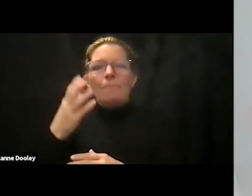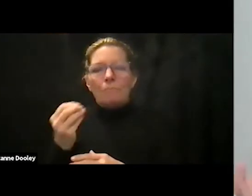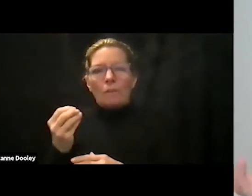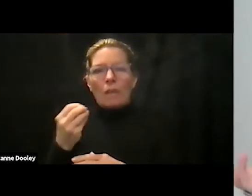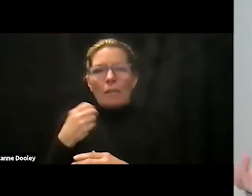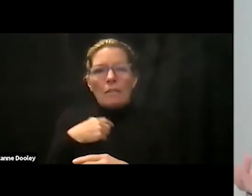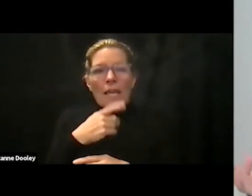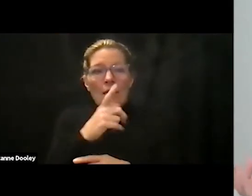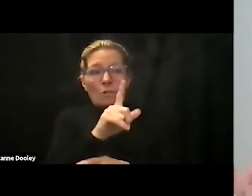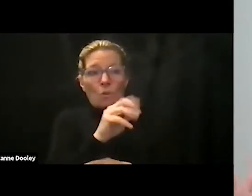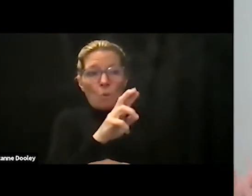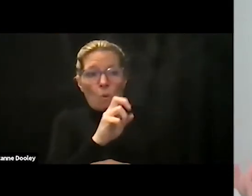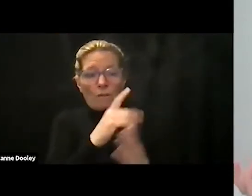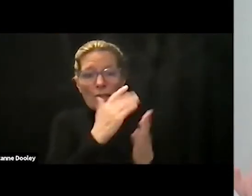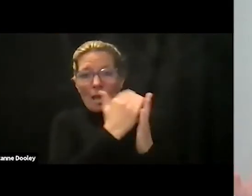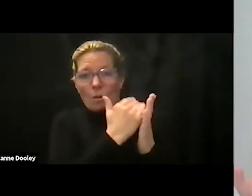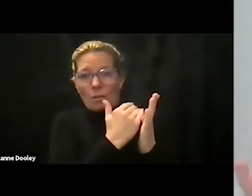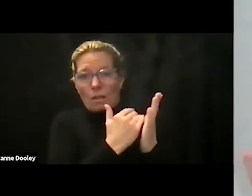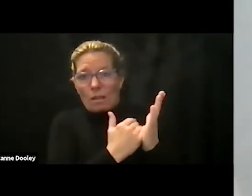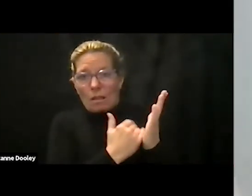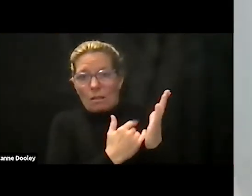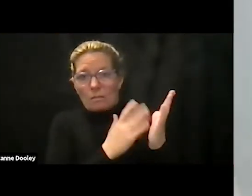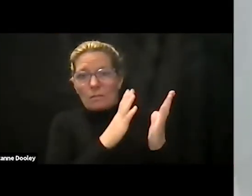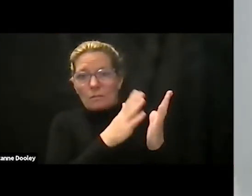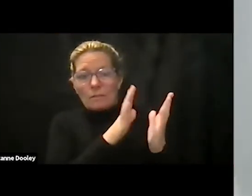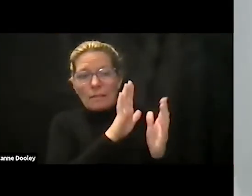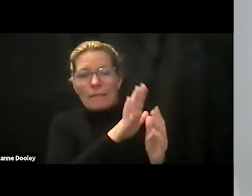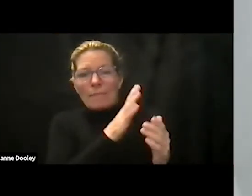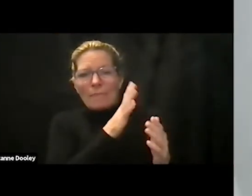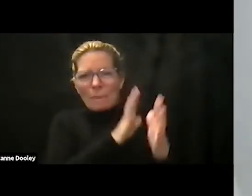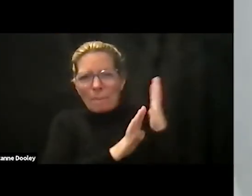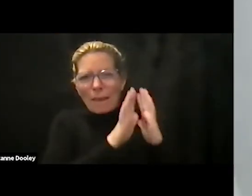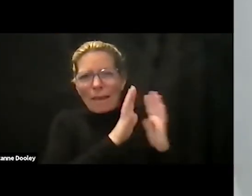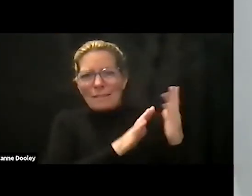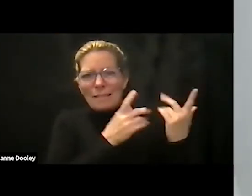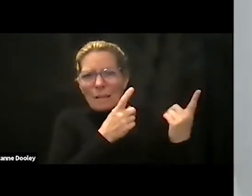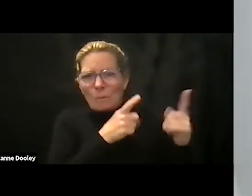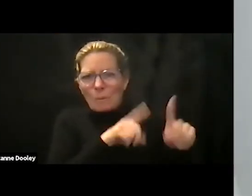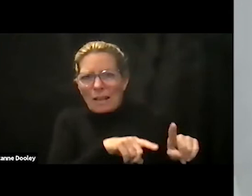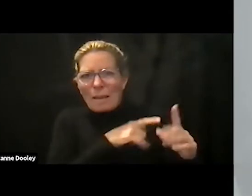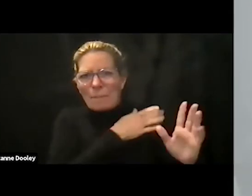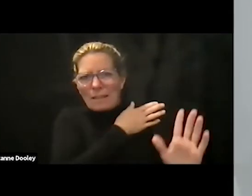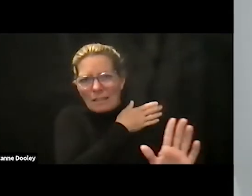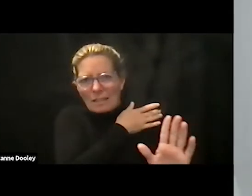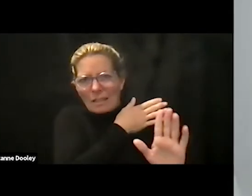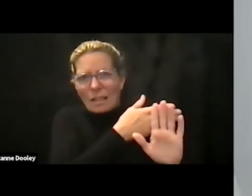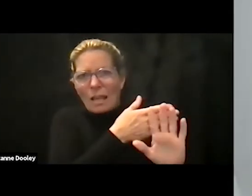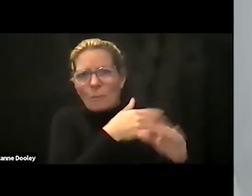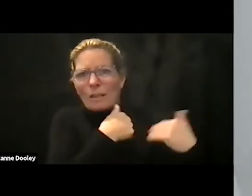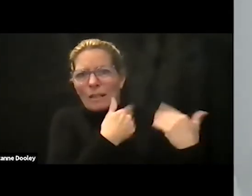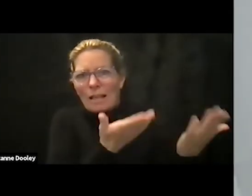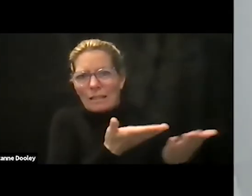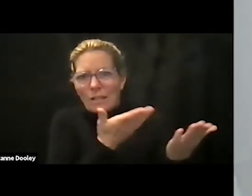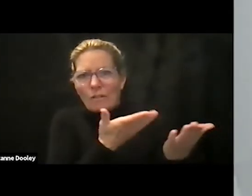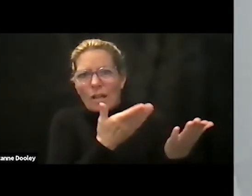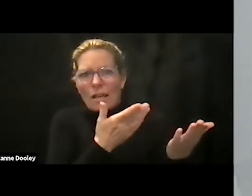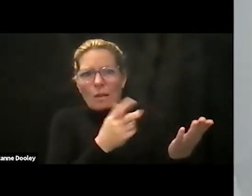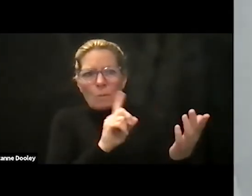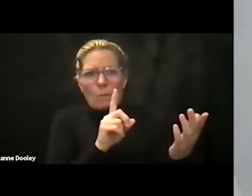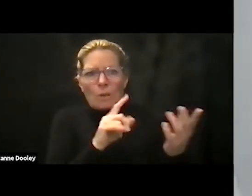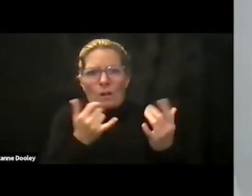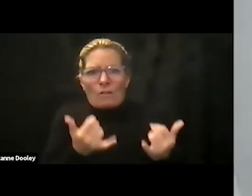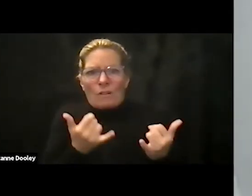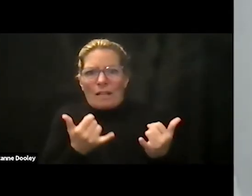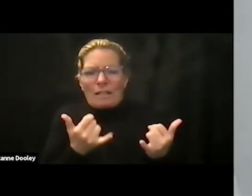as Loren had really outlined in terms of the past and how we got here and where we're at today, you know,